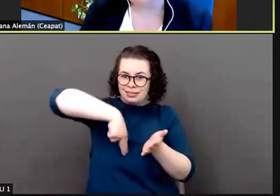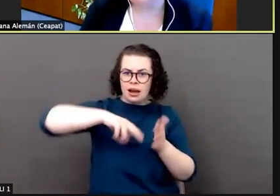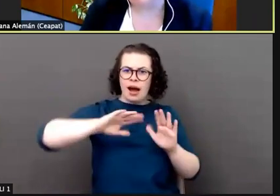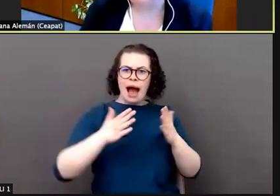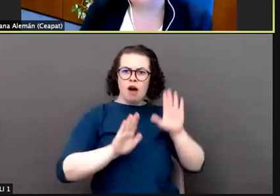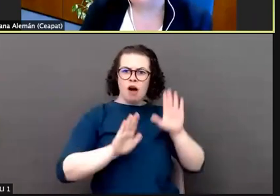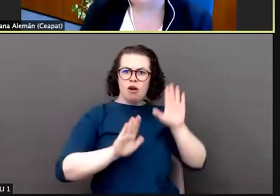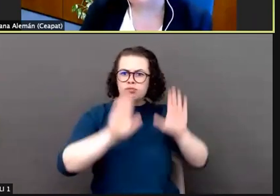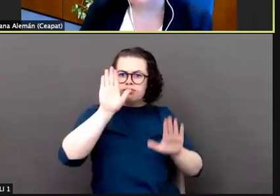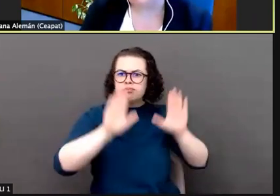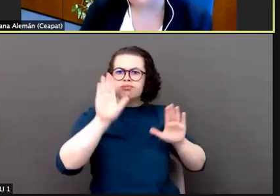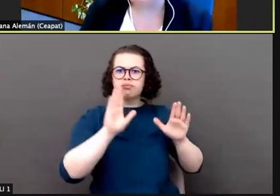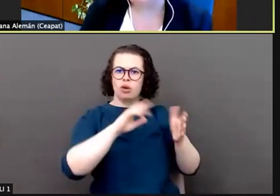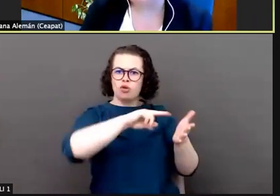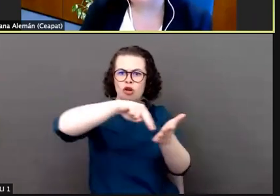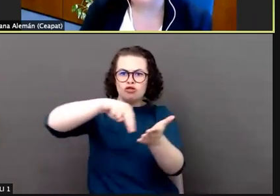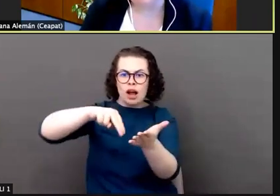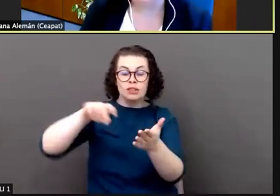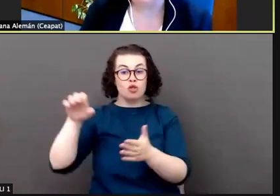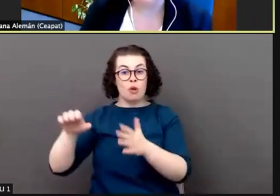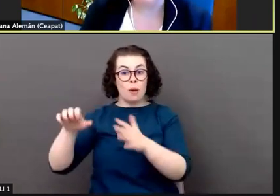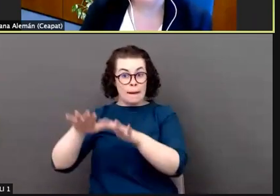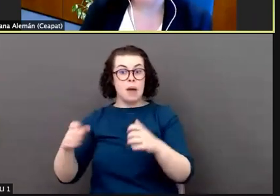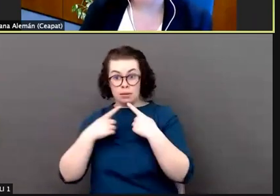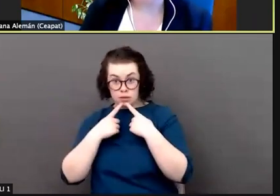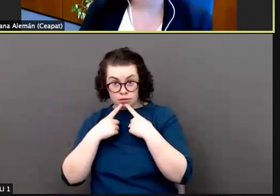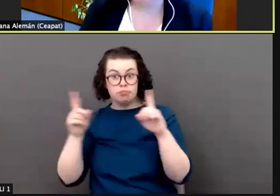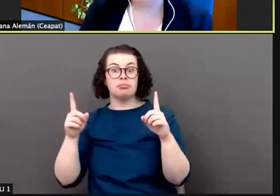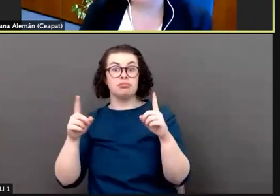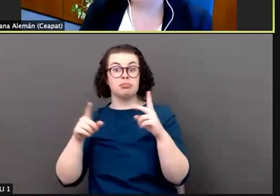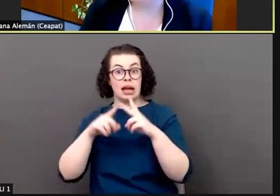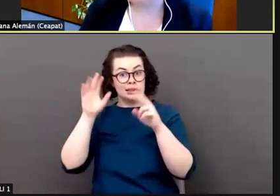European Parliament and of the Council